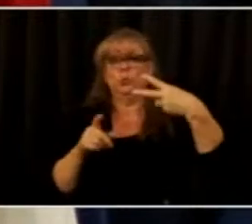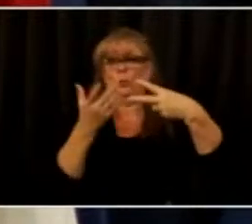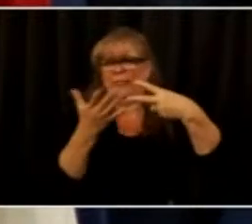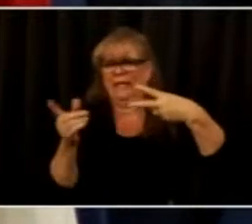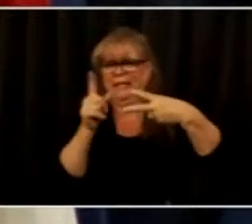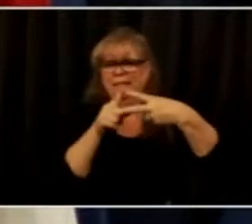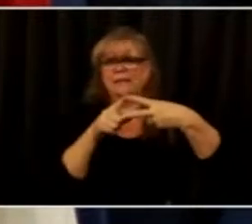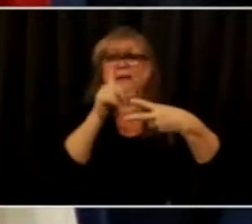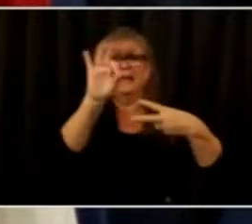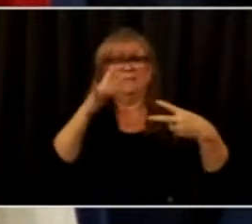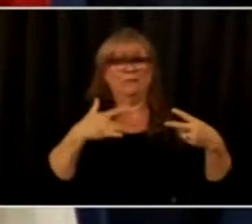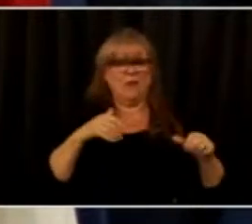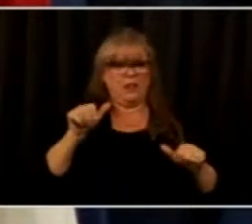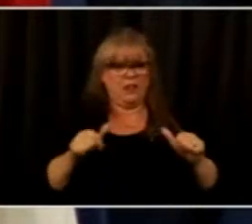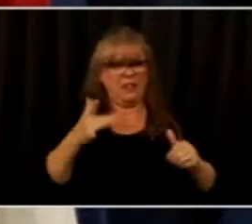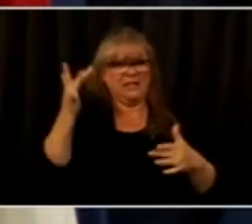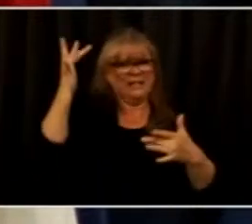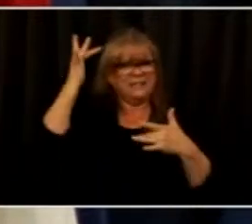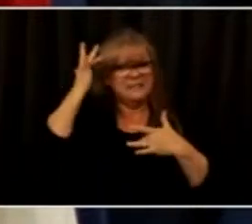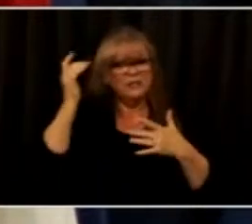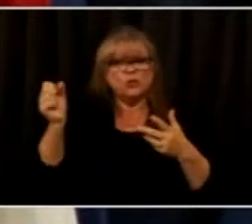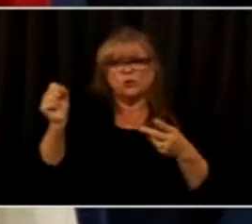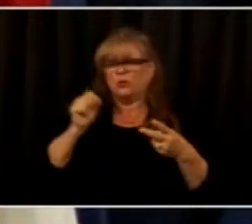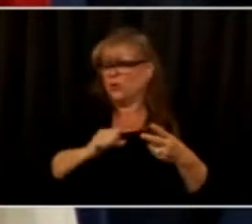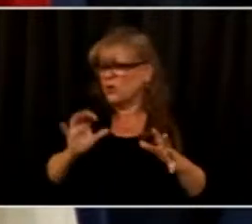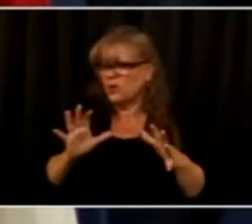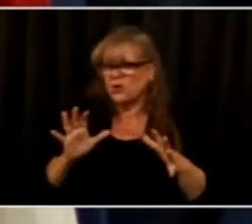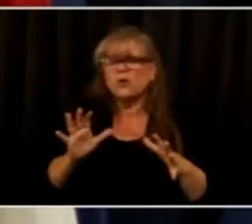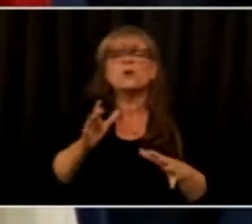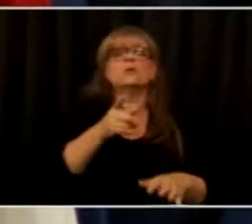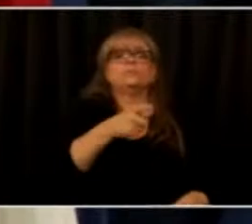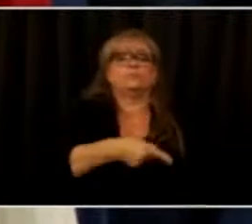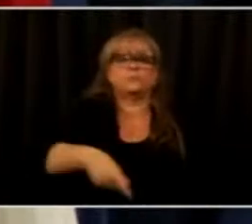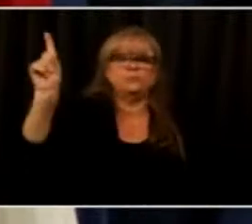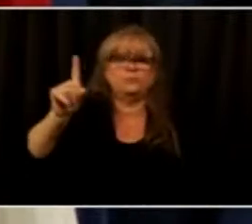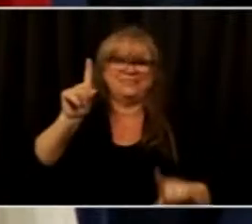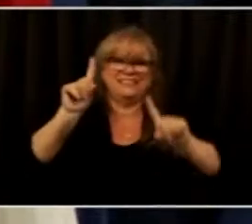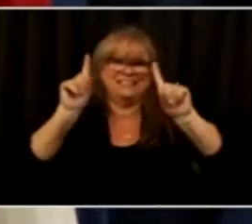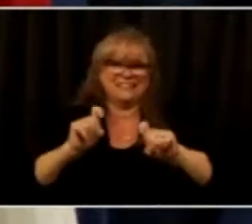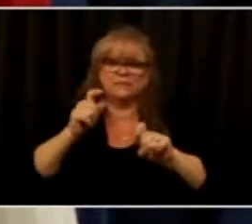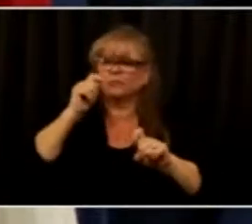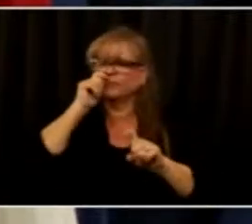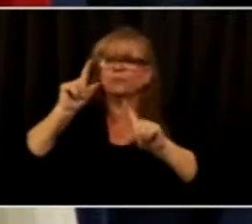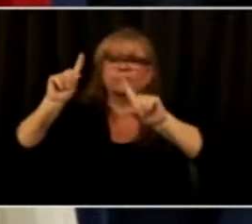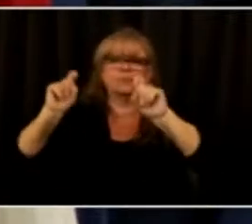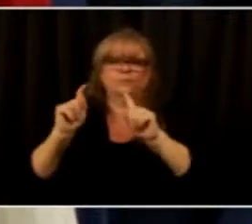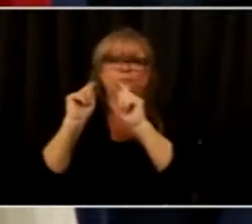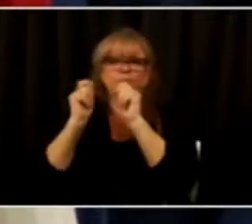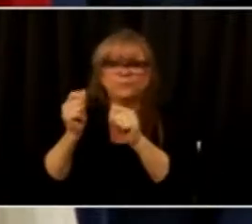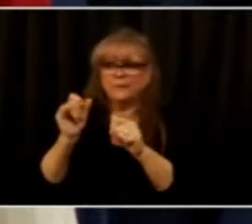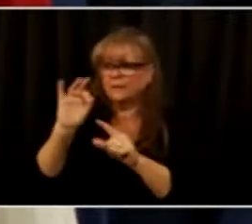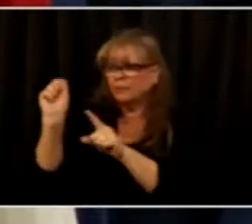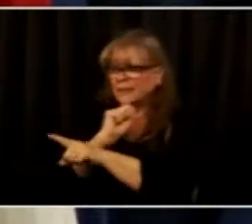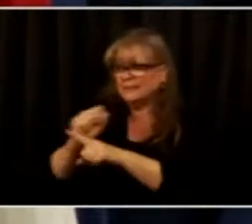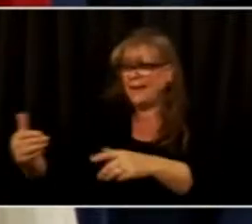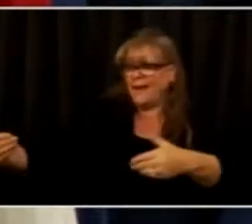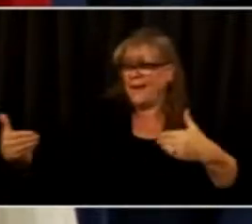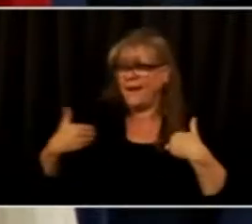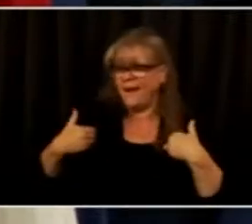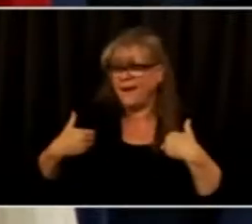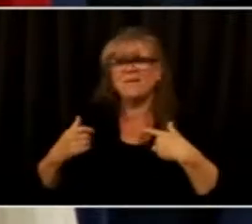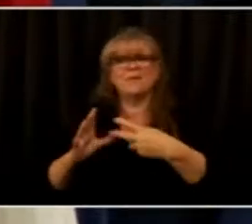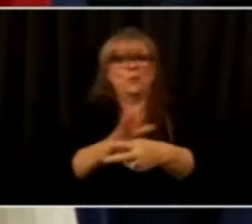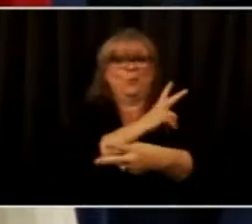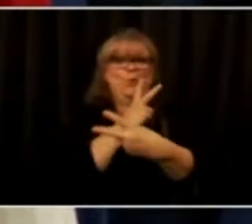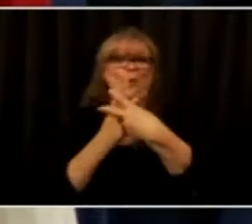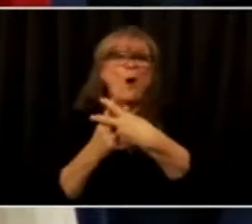cough, any of the symptoms, just get tested. Very important. And if you're tested and you're positive, quarantine yourself, keep isolated